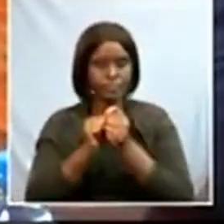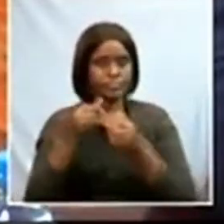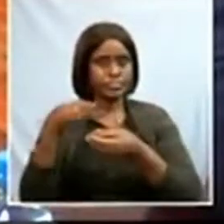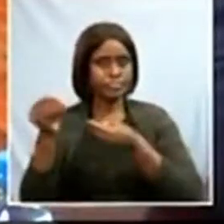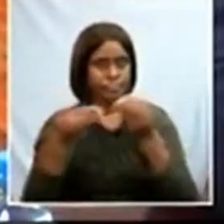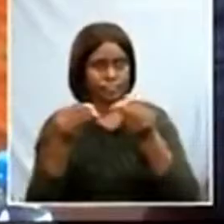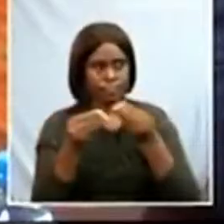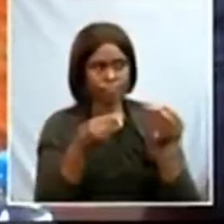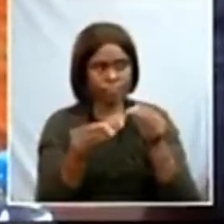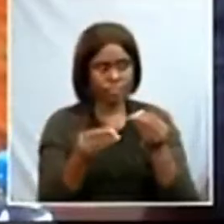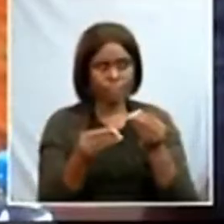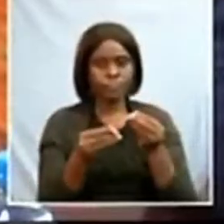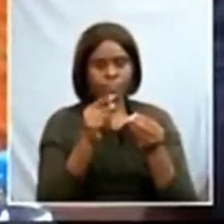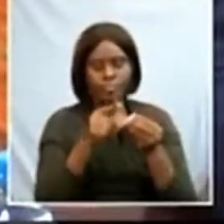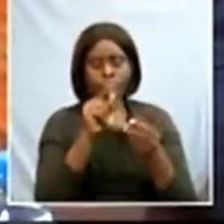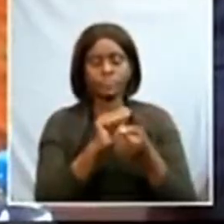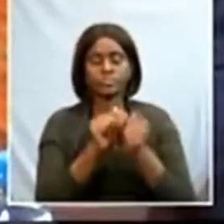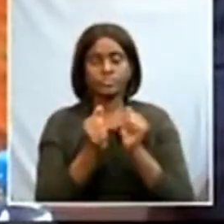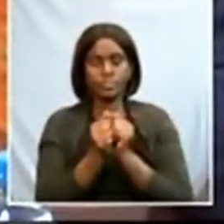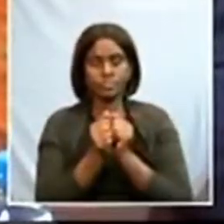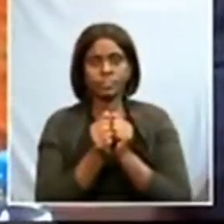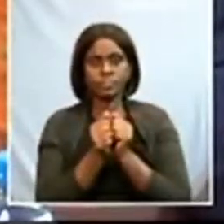expenditure. Cause of query.